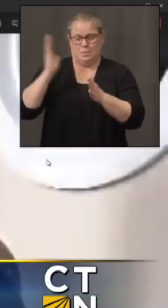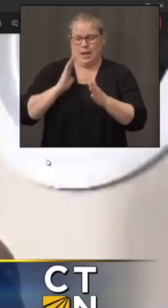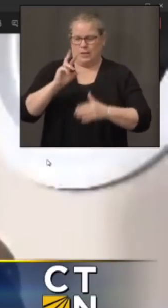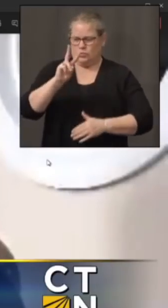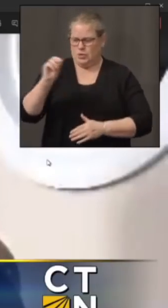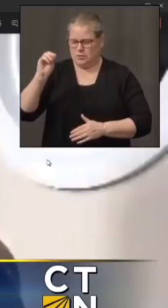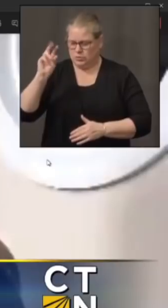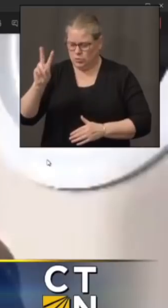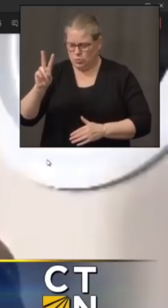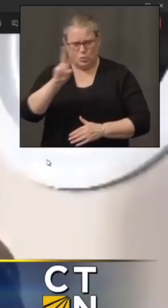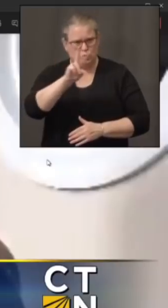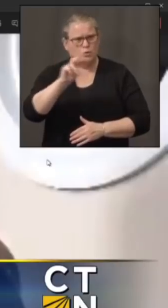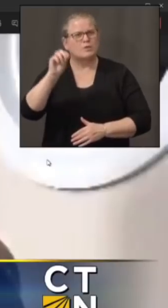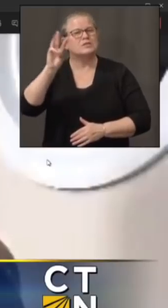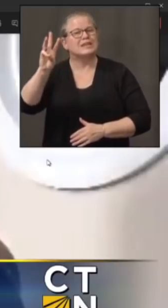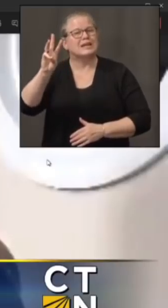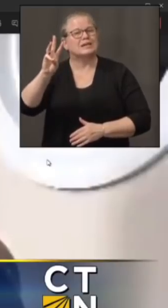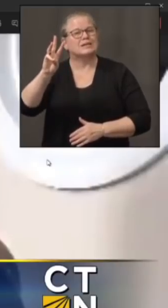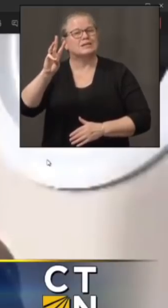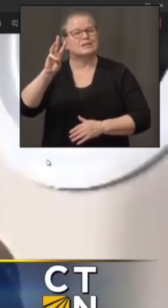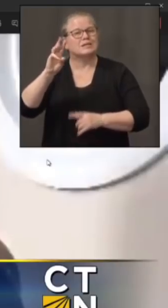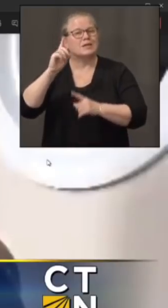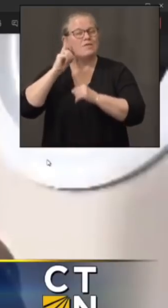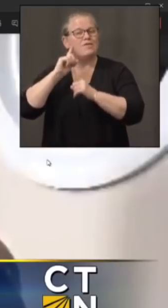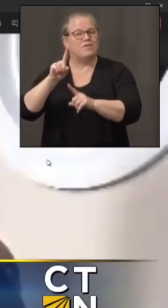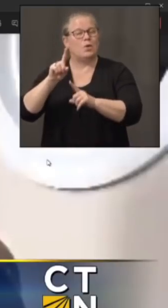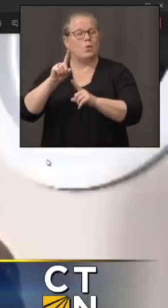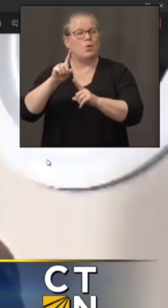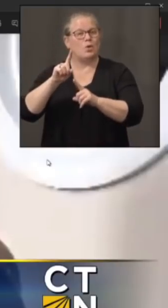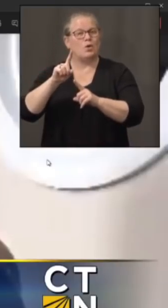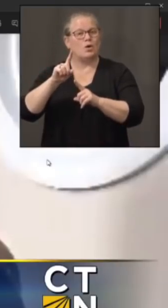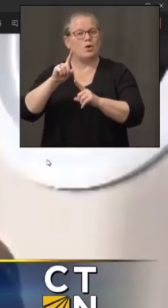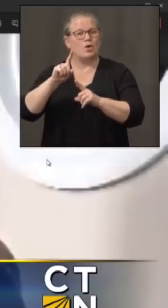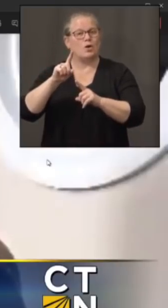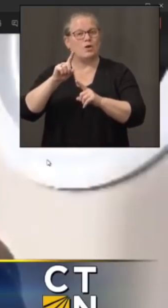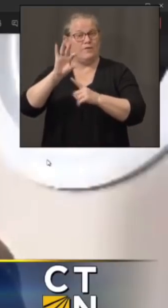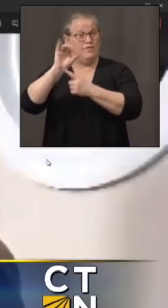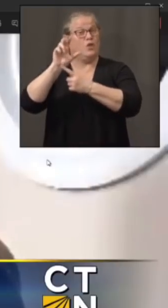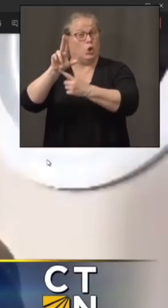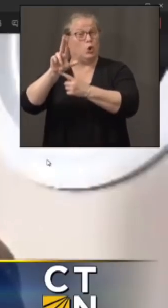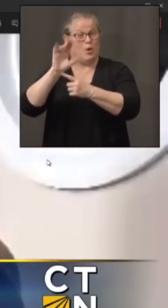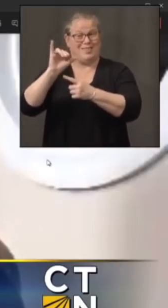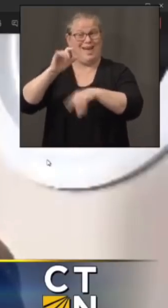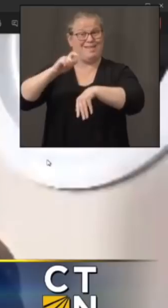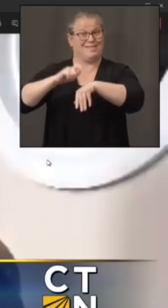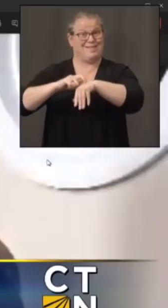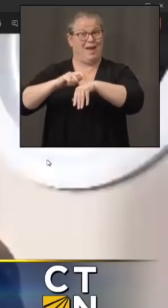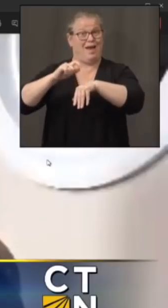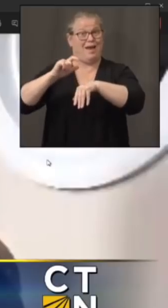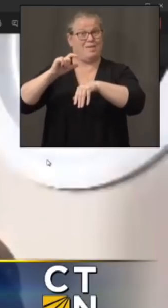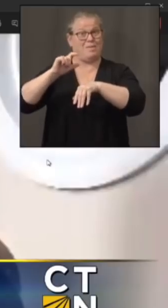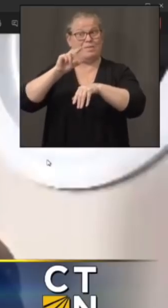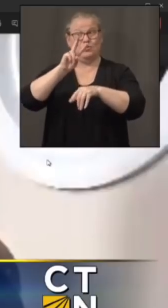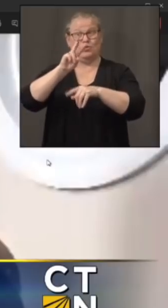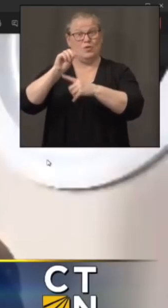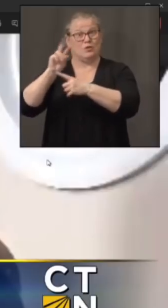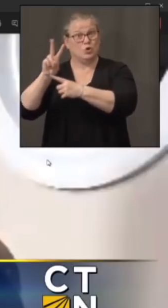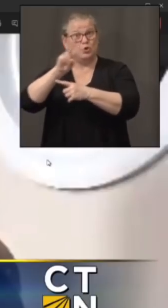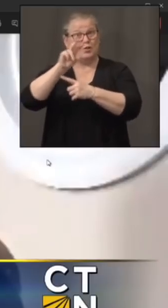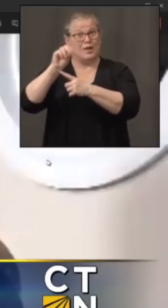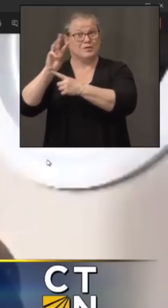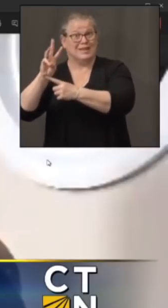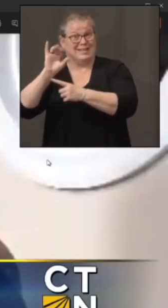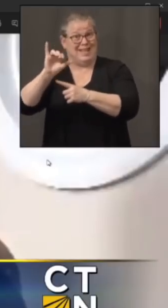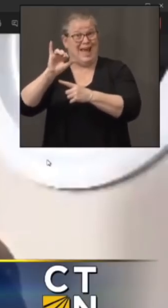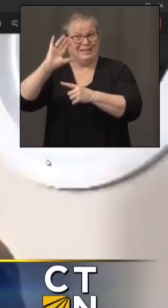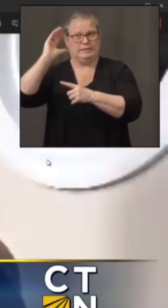and 2006 to try to mitigate the risk of a pandemic flu. And that pandemic planning always put schools and shutting schools at the